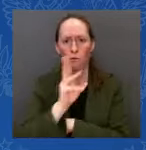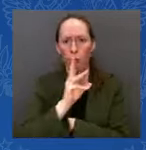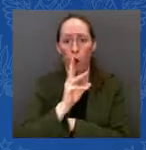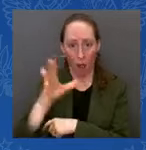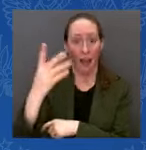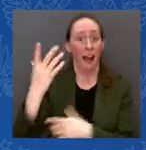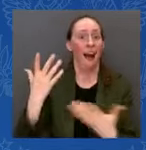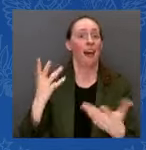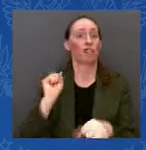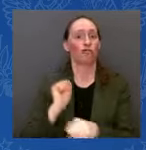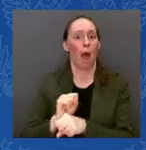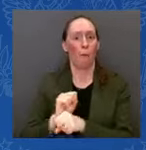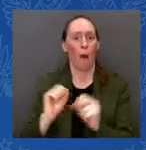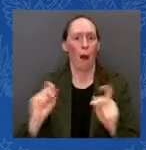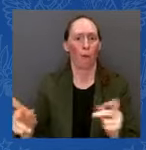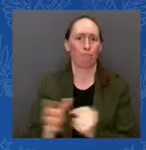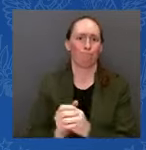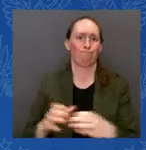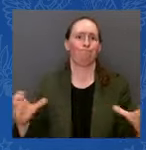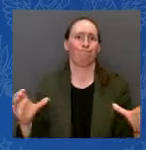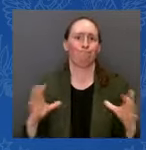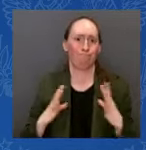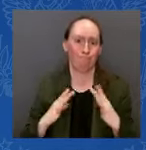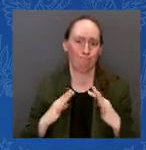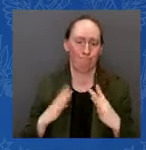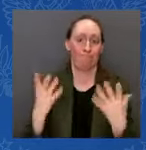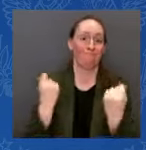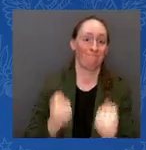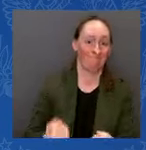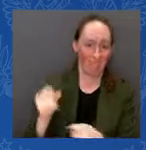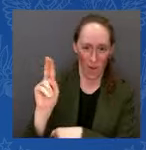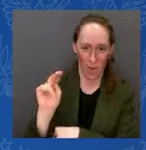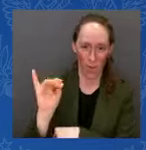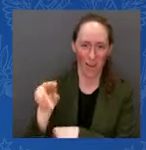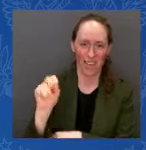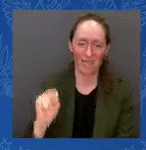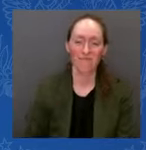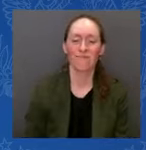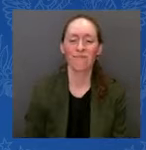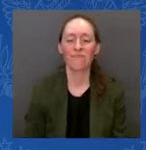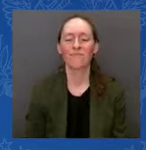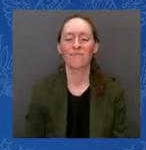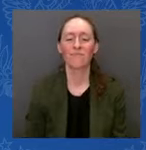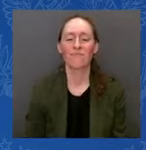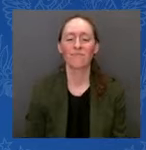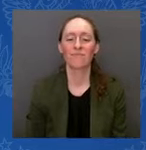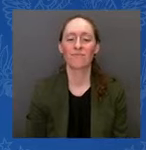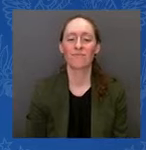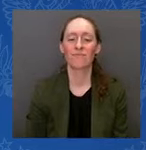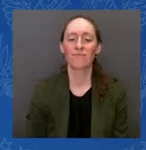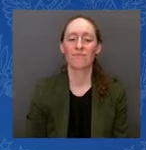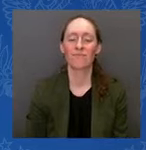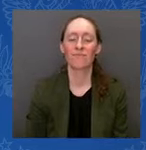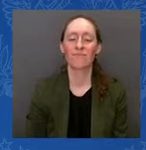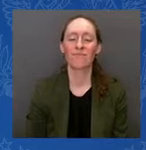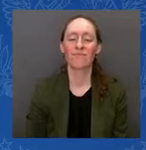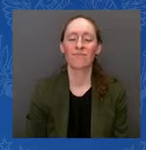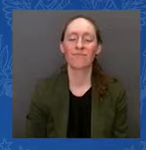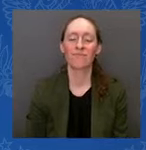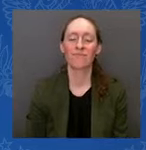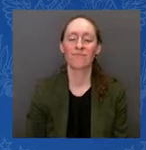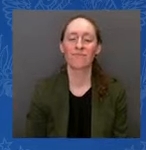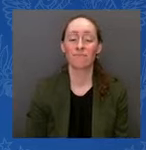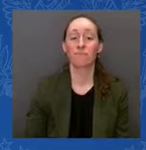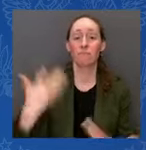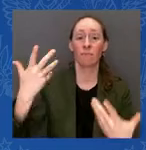has nuclear-powered submarines. Nuclear propulsion is a highly complicated technology that requires years of training